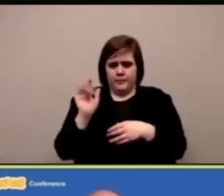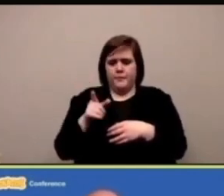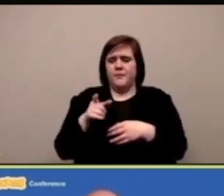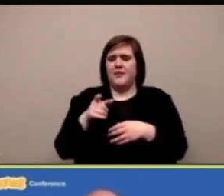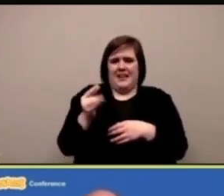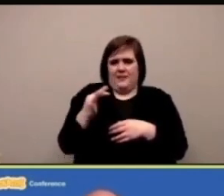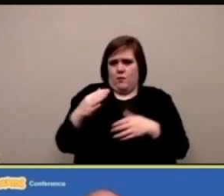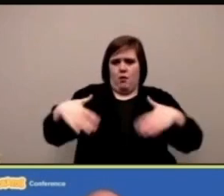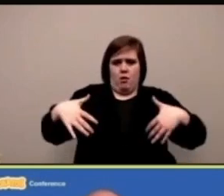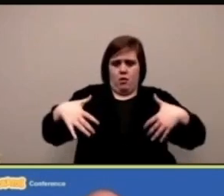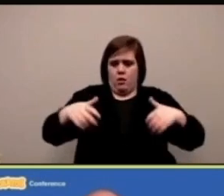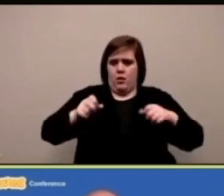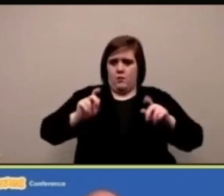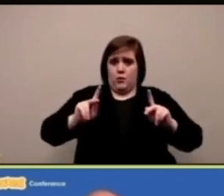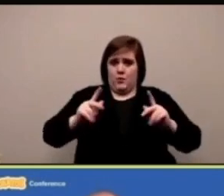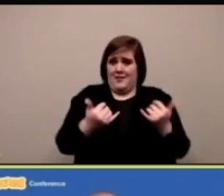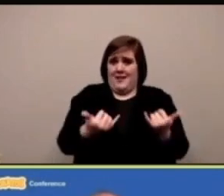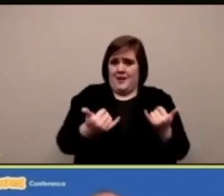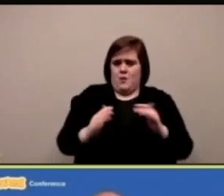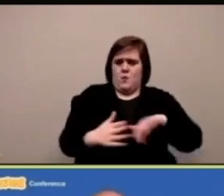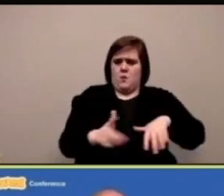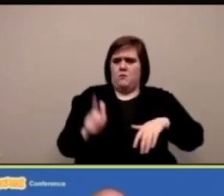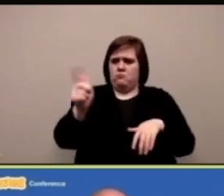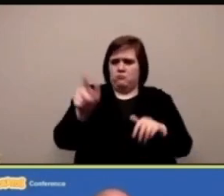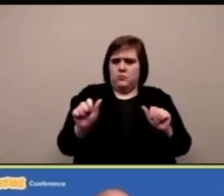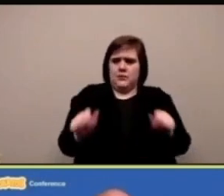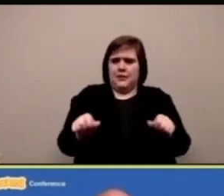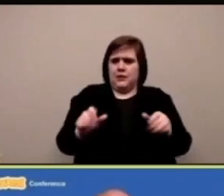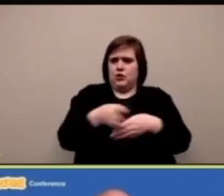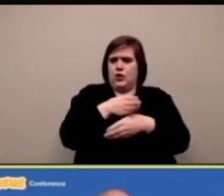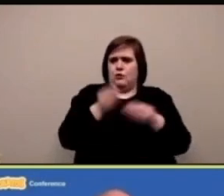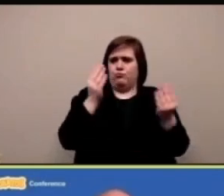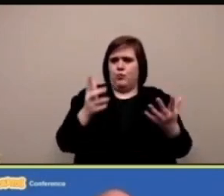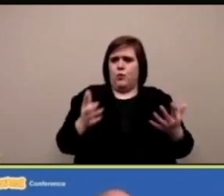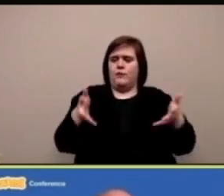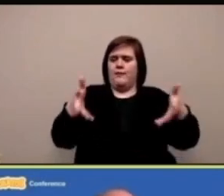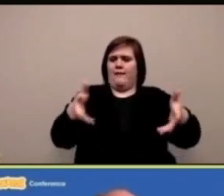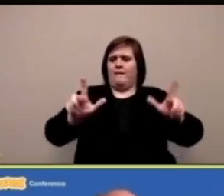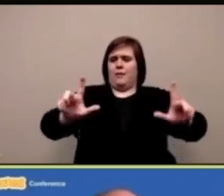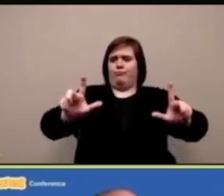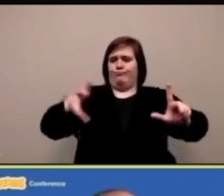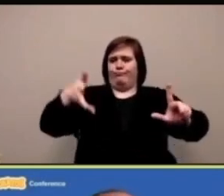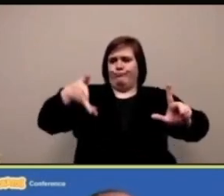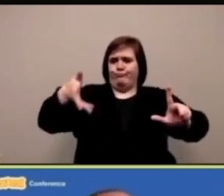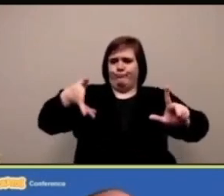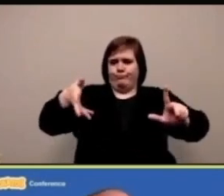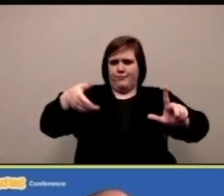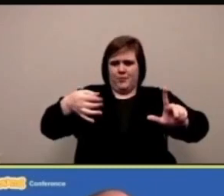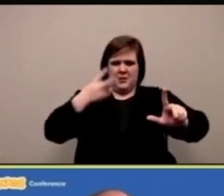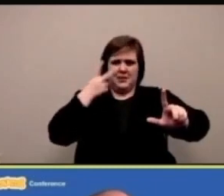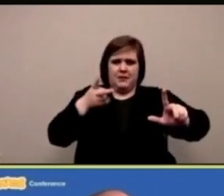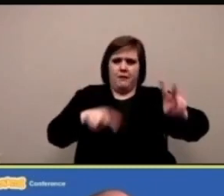today or right now, that's okay. Definitely share it. We'll keep that up for a while because I'd love to see what people create.